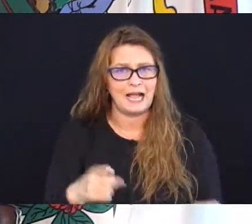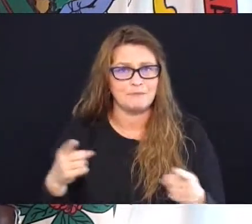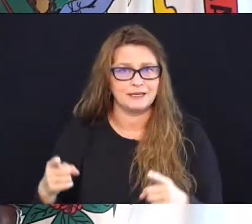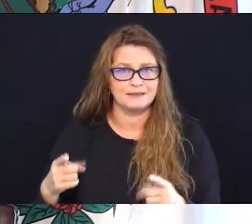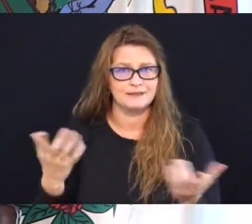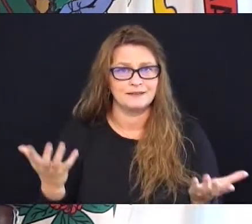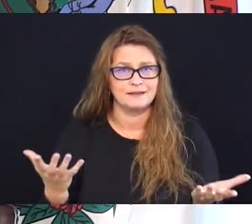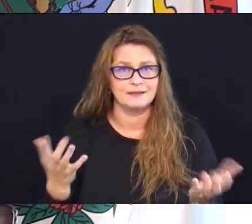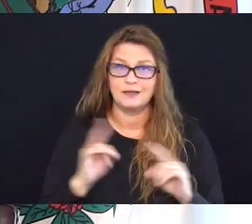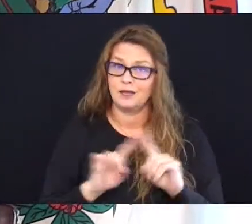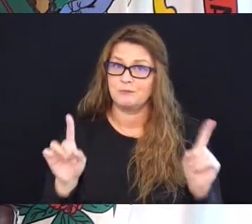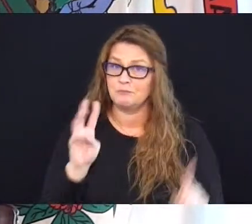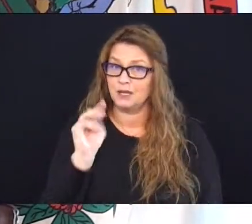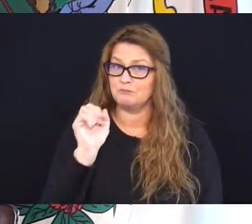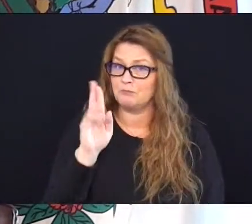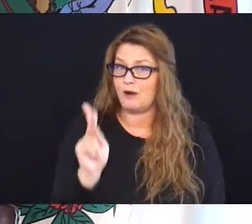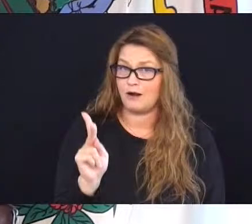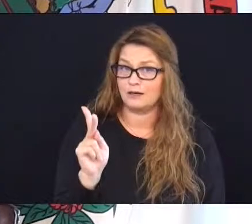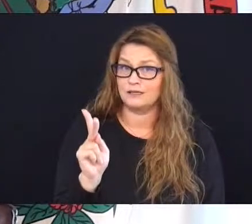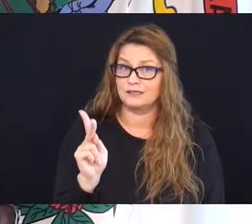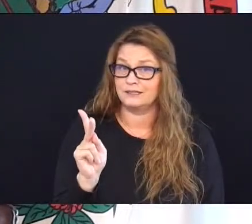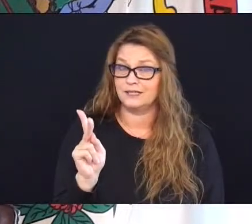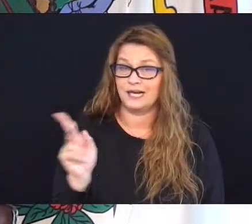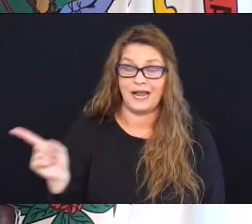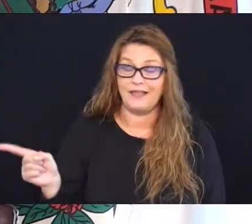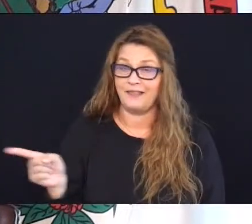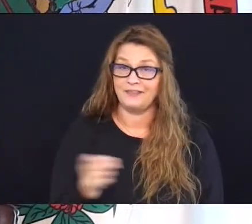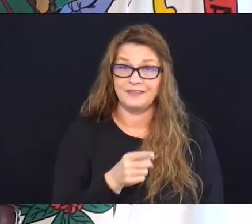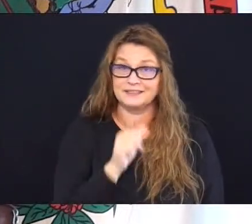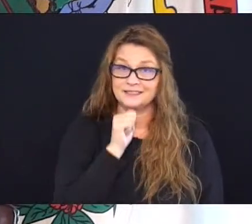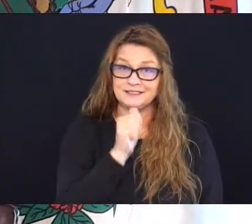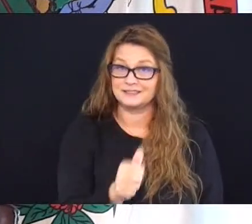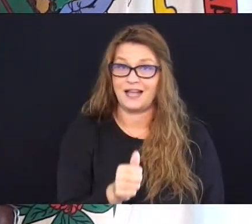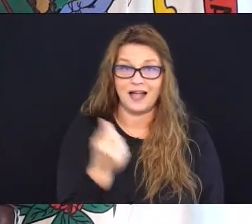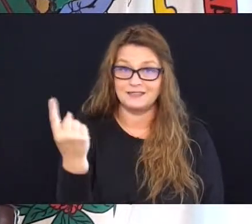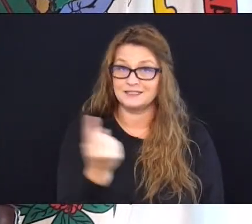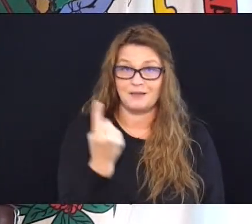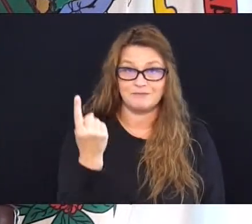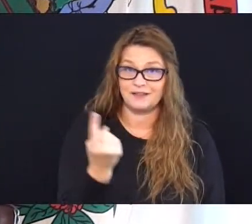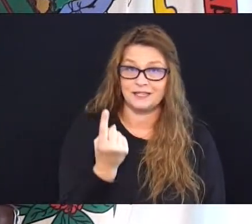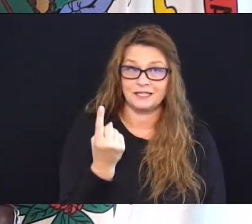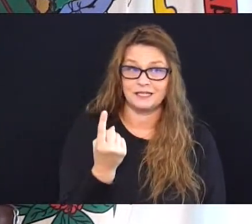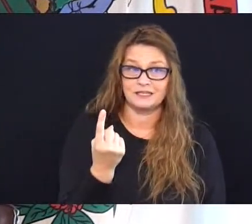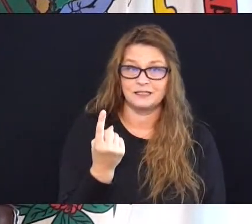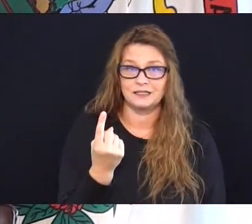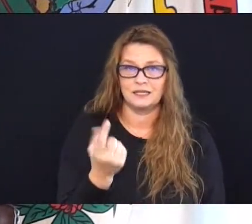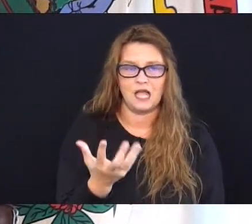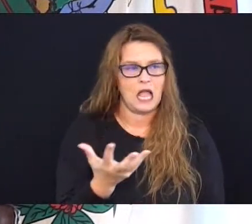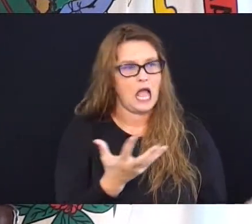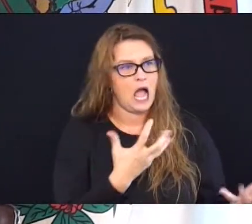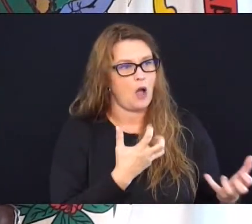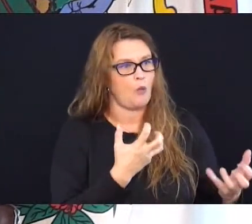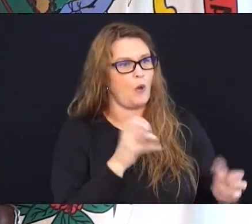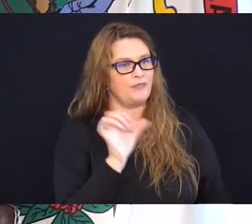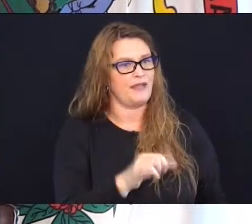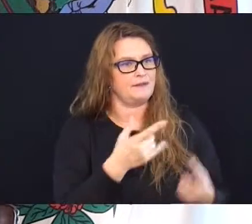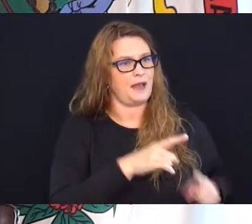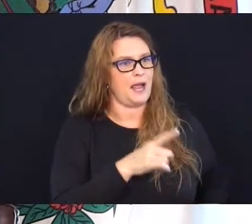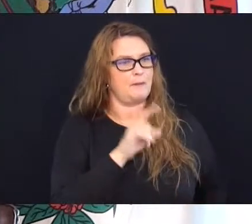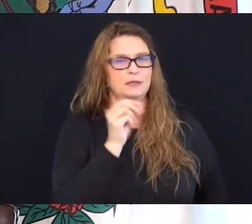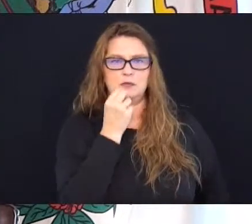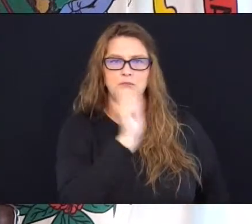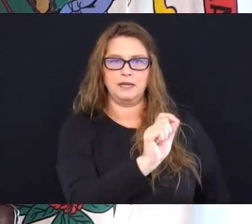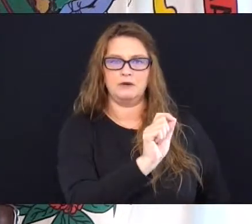Mark, this is not something that you can just say, well, I want to just do this. This